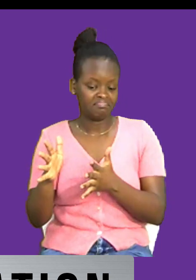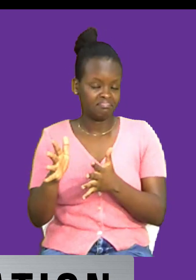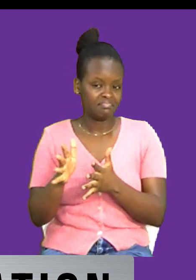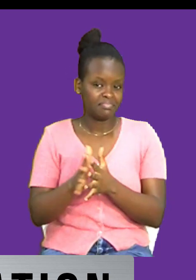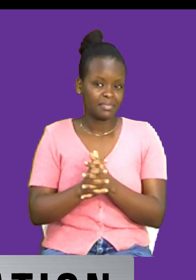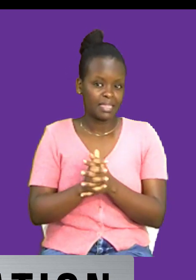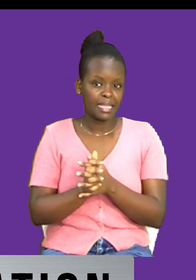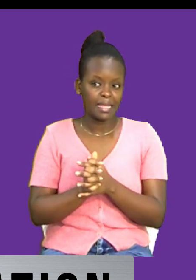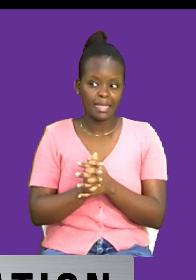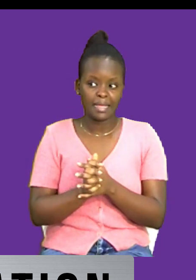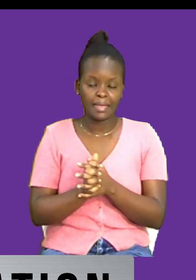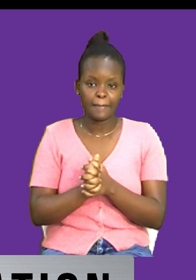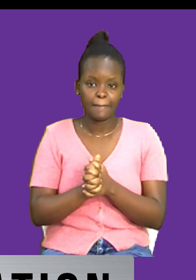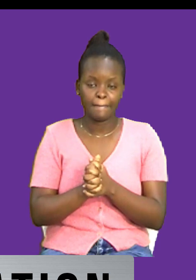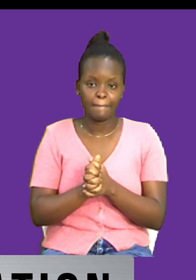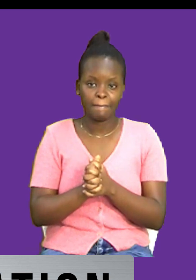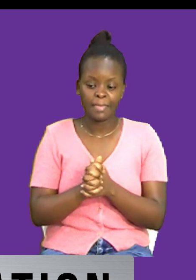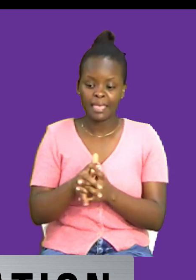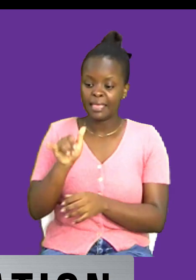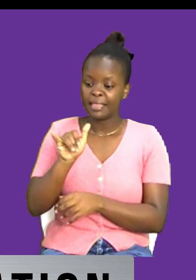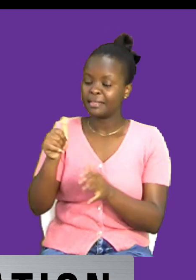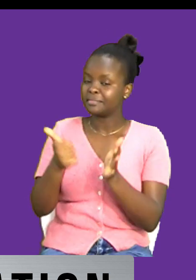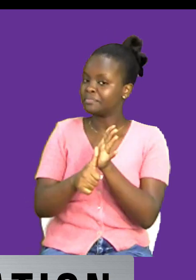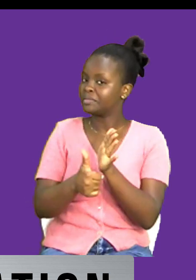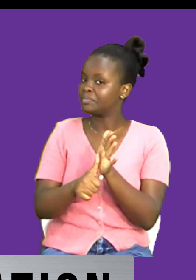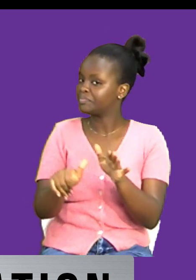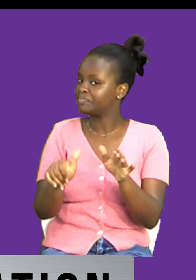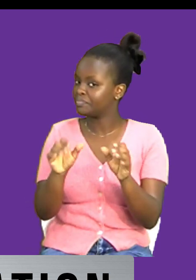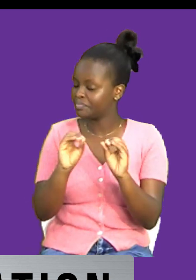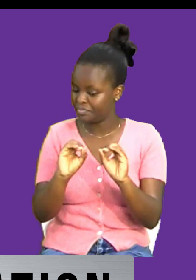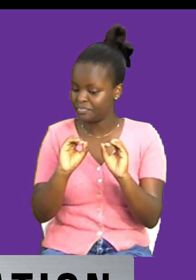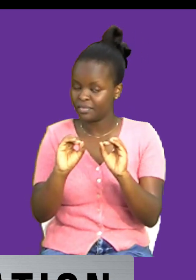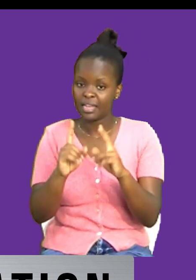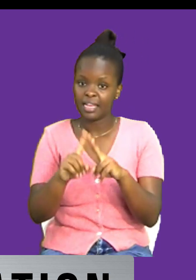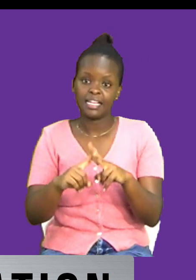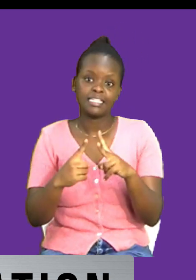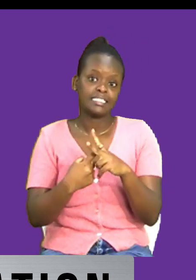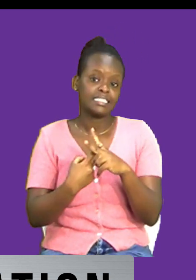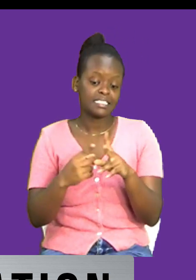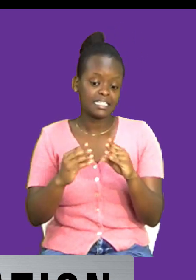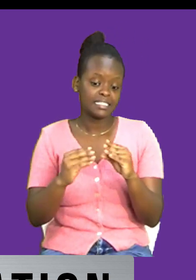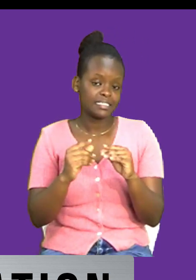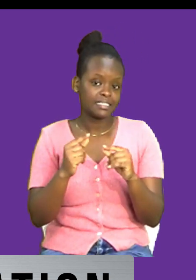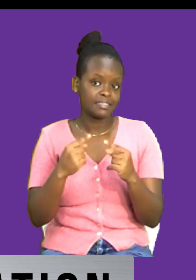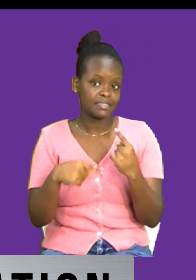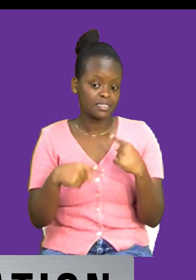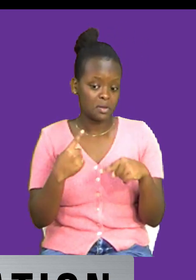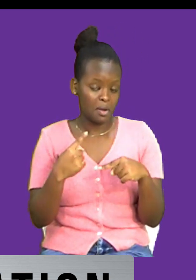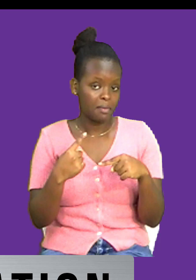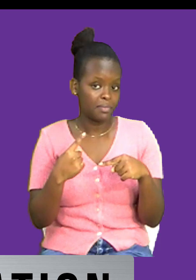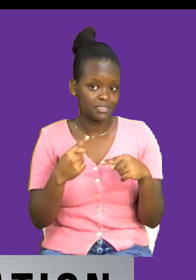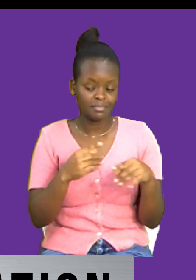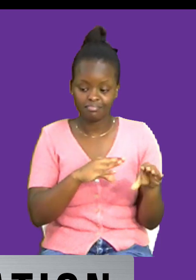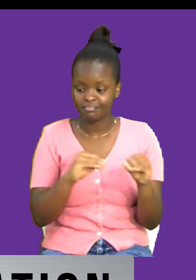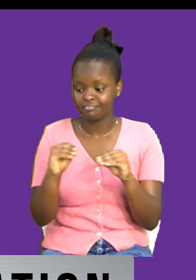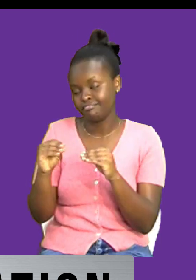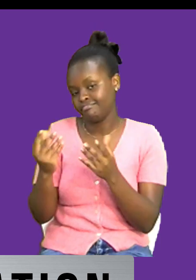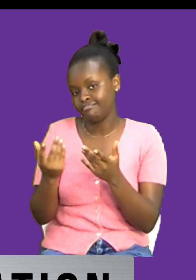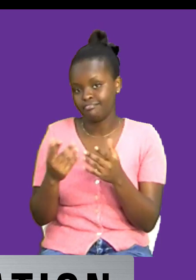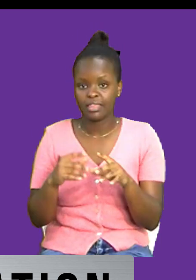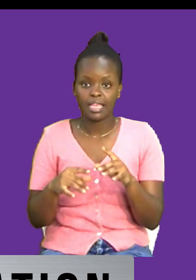badly. Yes. But that's not a problem. Yeah. You can start a tournament by getting thrashed, okay. and then you go your way and okay.